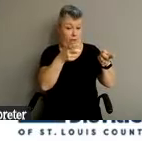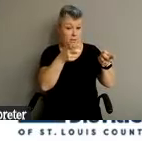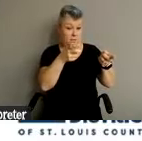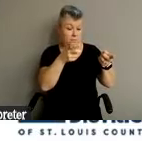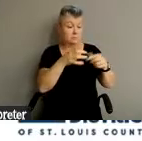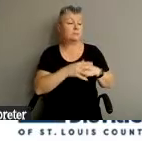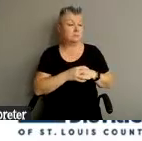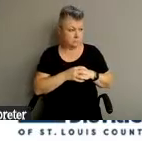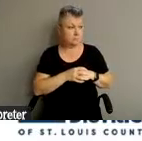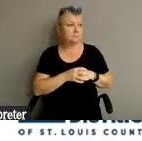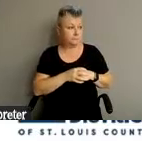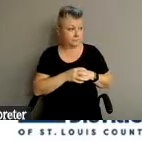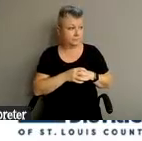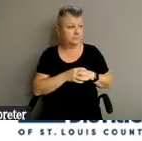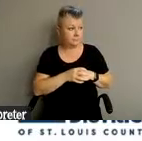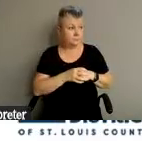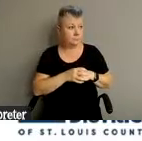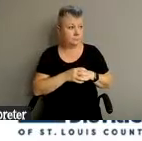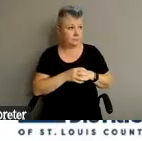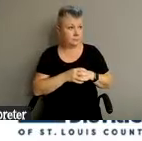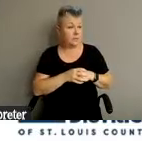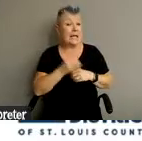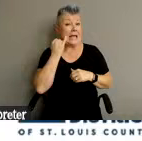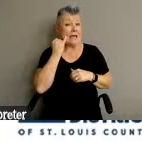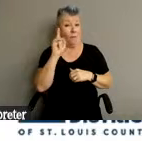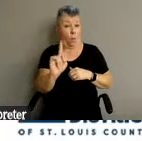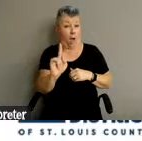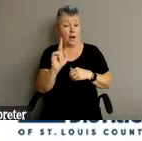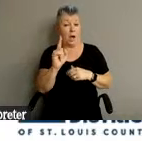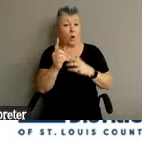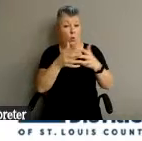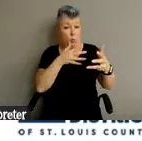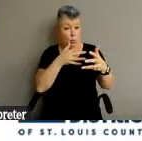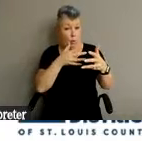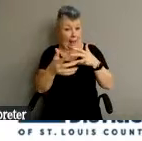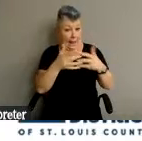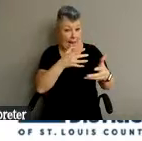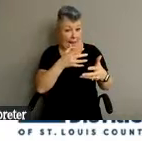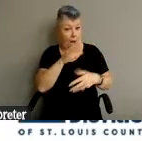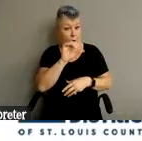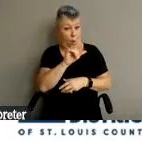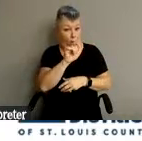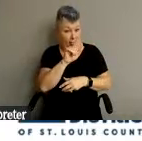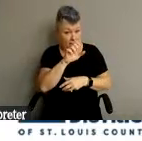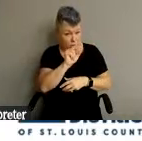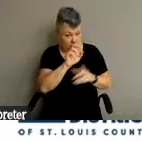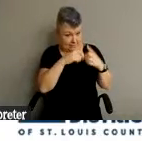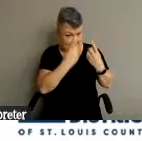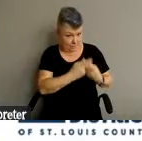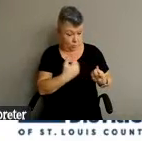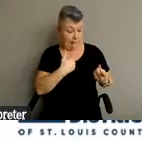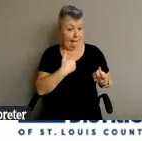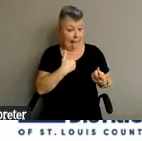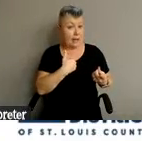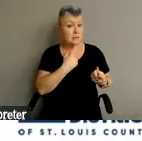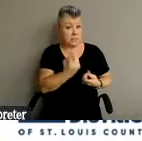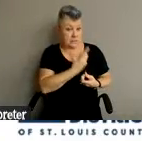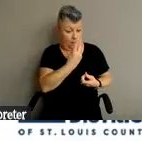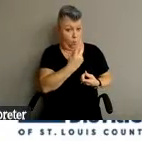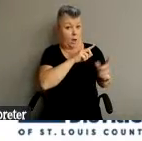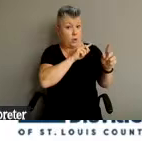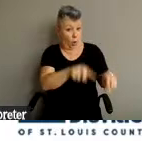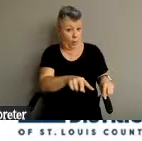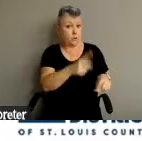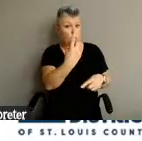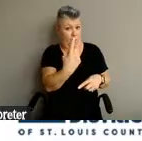districts. So what occurs is if one of the gray coalition districts listed there has a resident who is attending child care in one of our